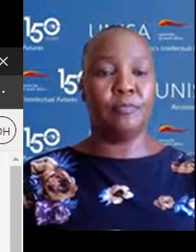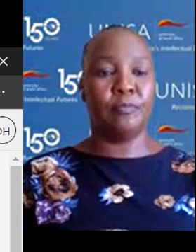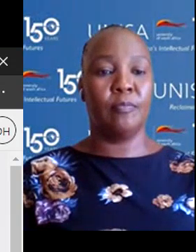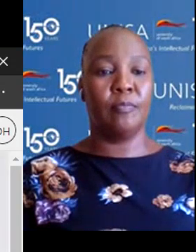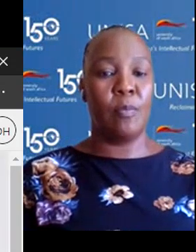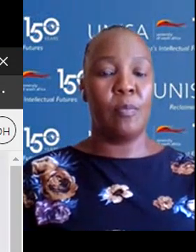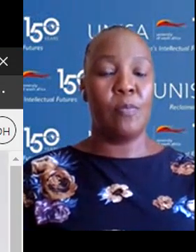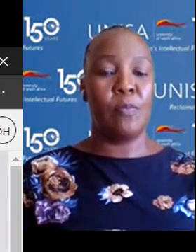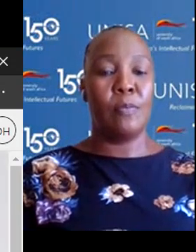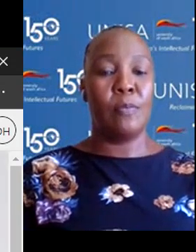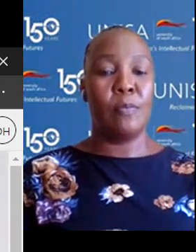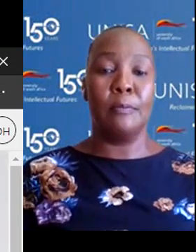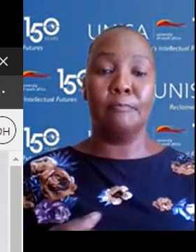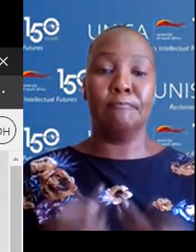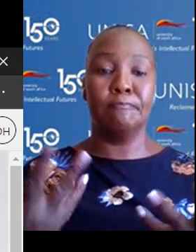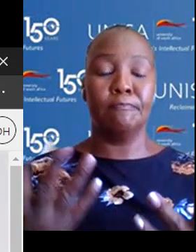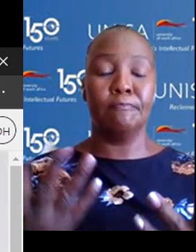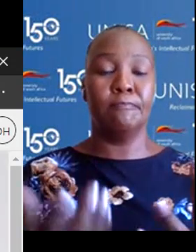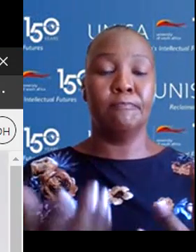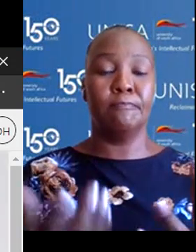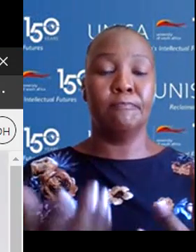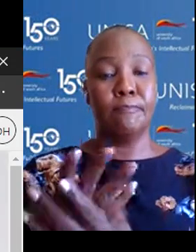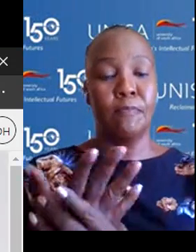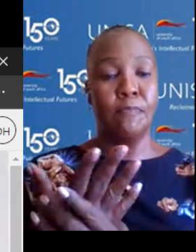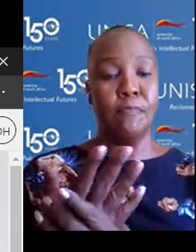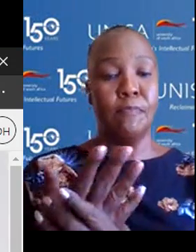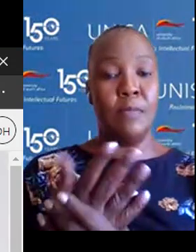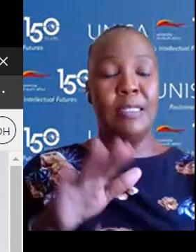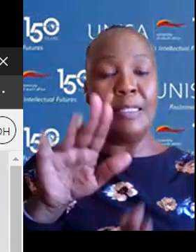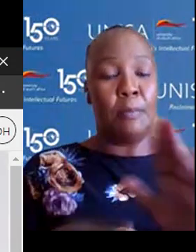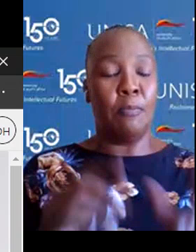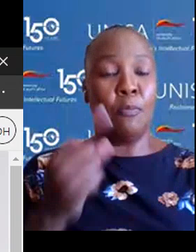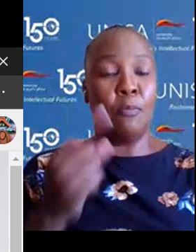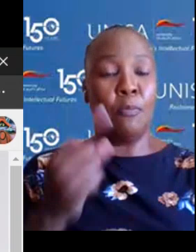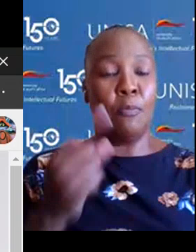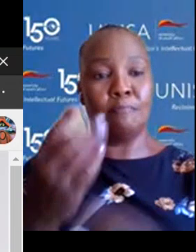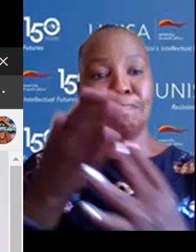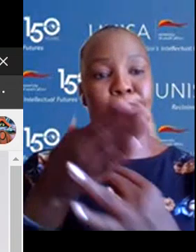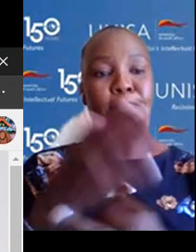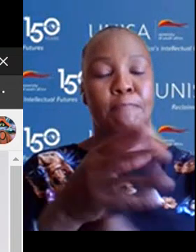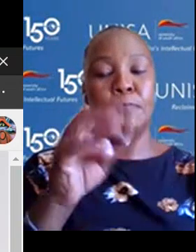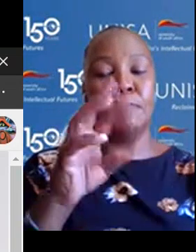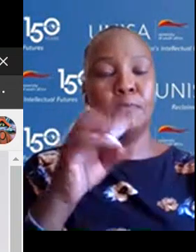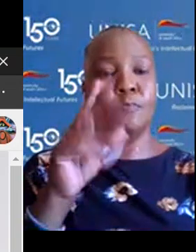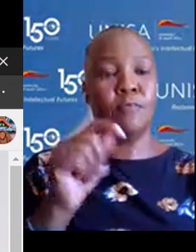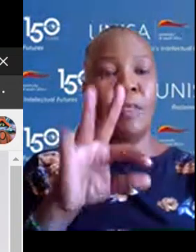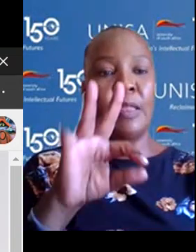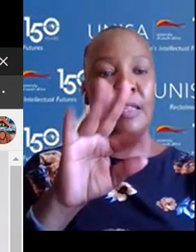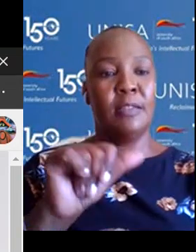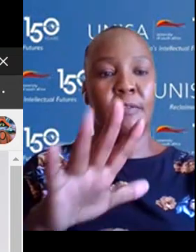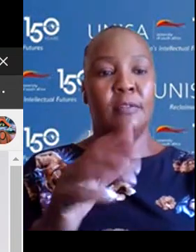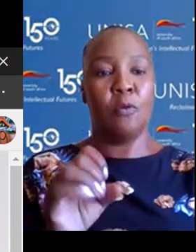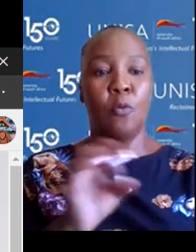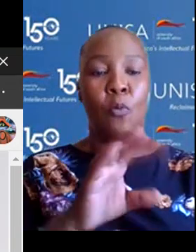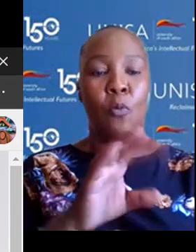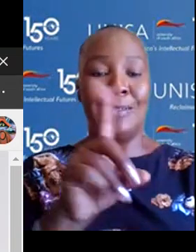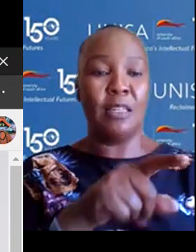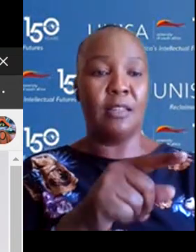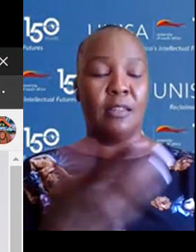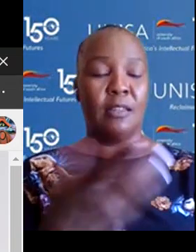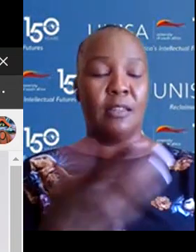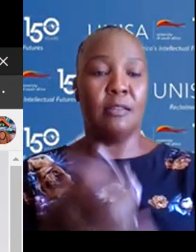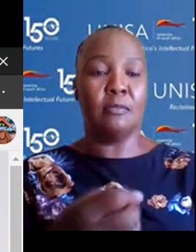And there we go. So this is step 1. We get into Microsoft 365. Because once I click on here, I'm